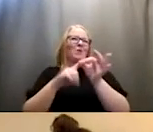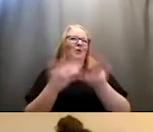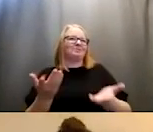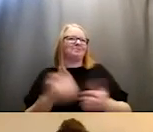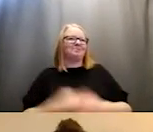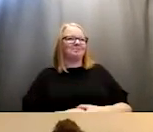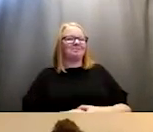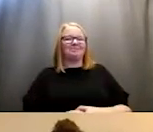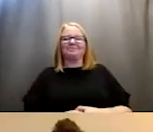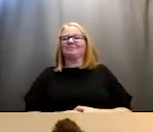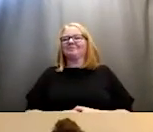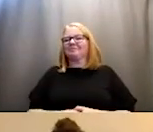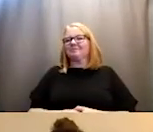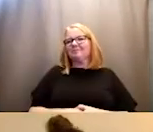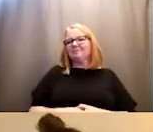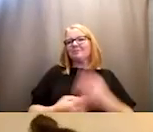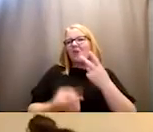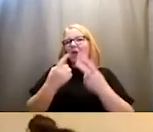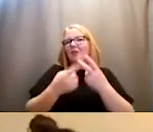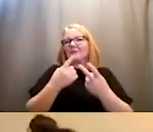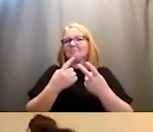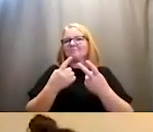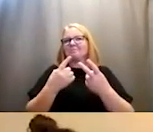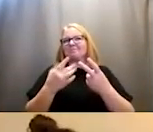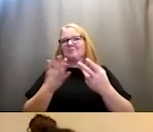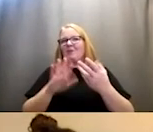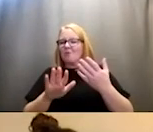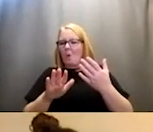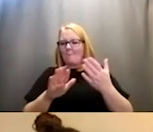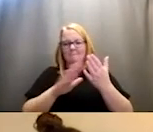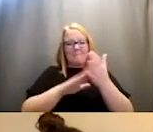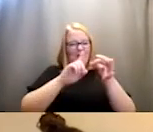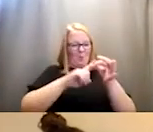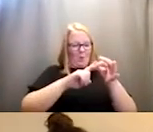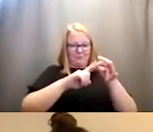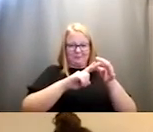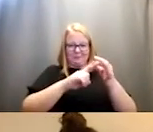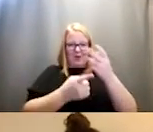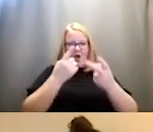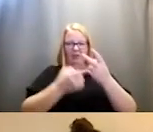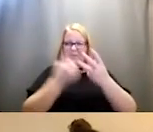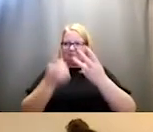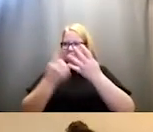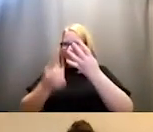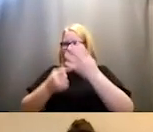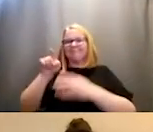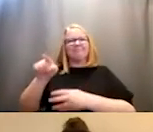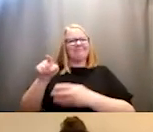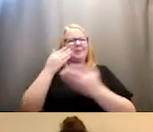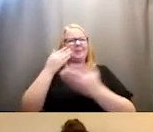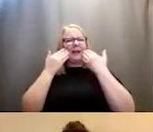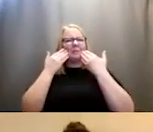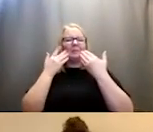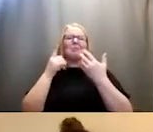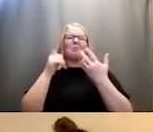One of the other things that kind of set Mary Quant Cosmetics apart from other cosmetics brands was the point of